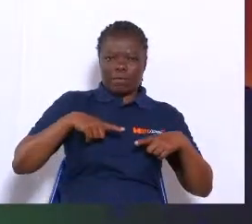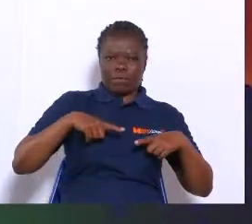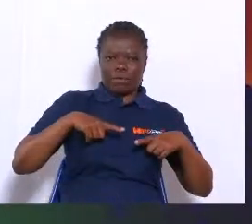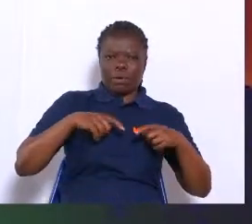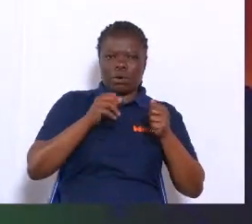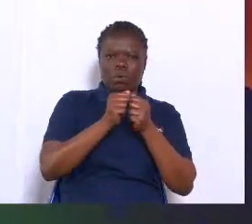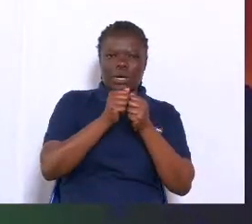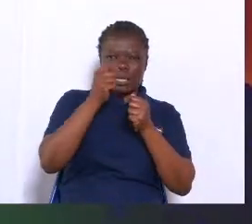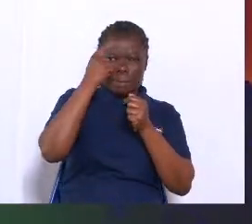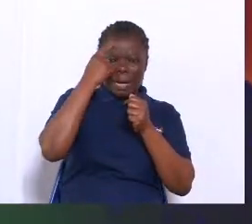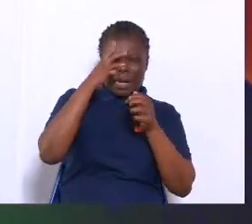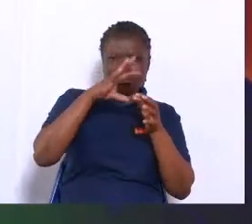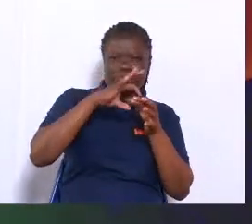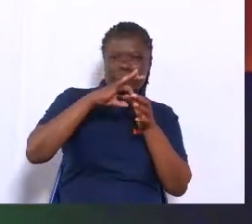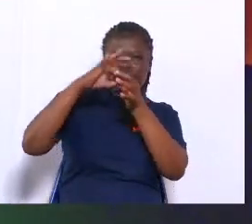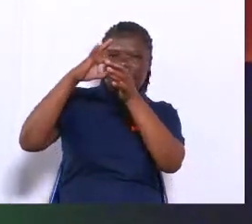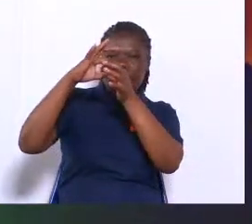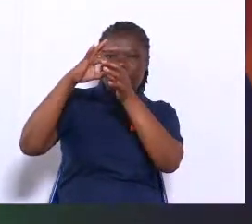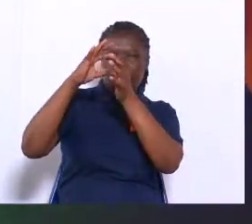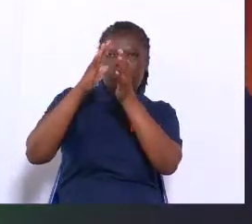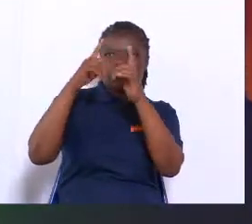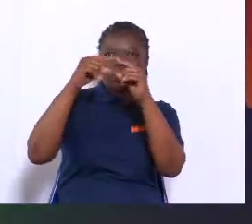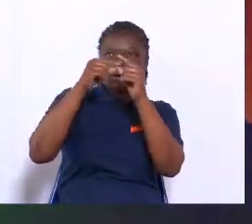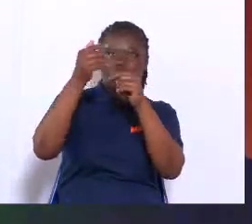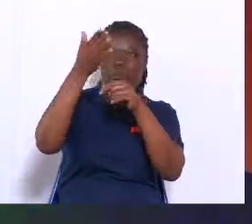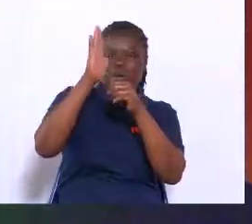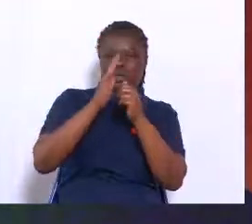God. We shall live